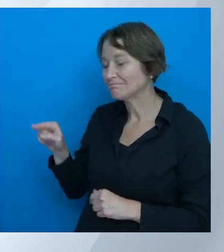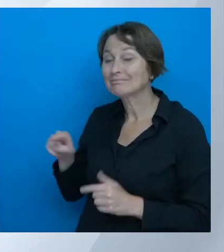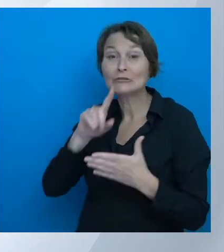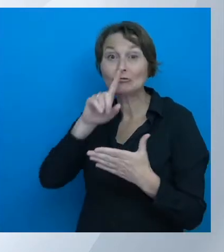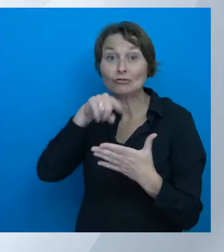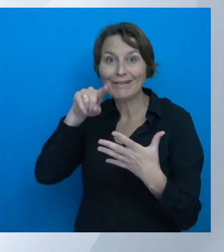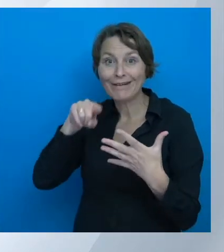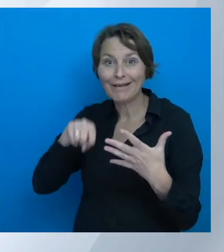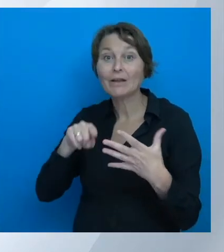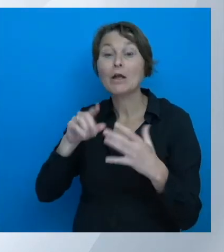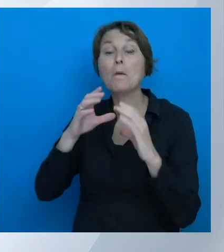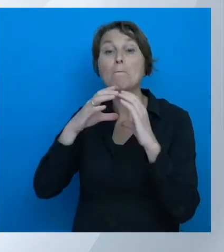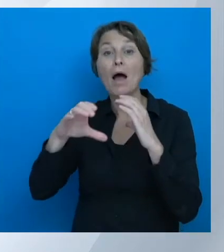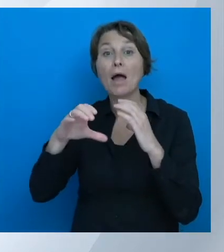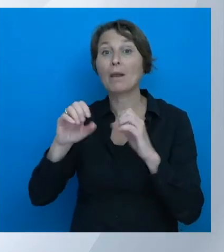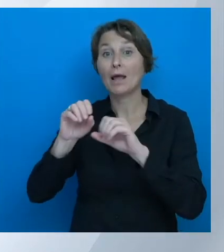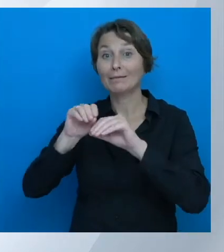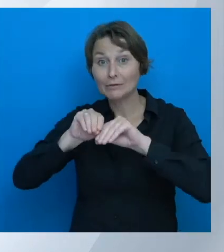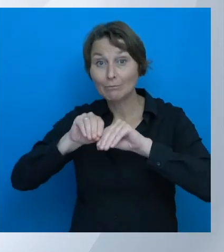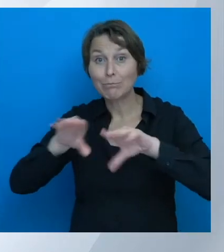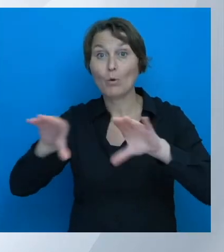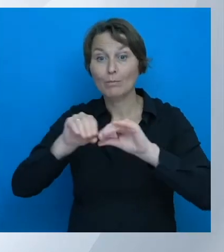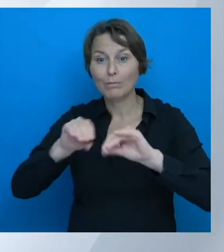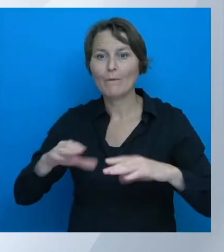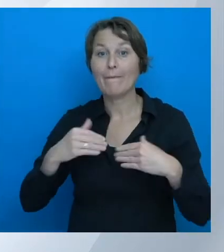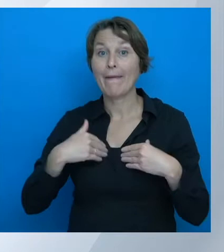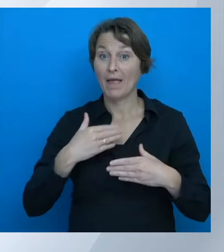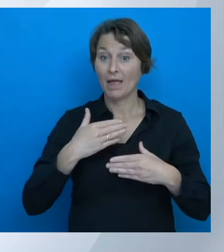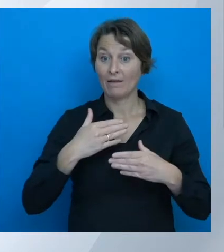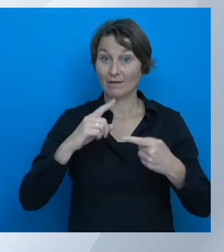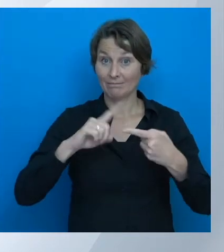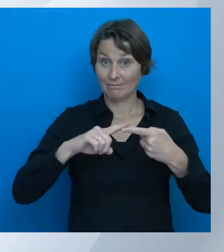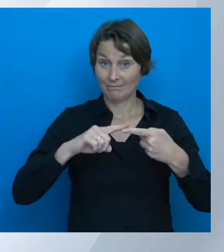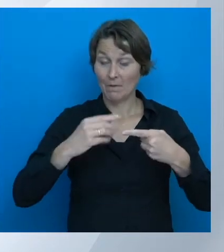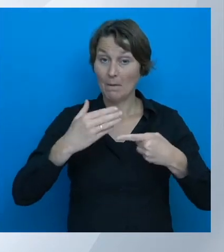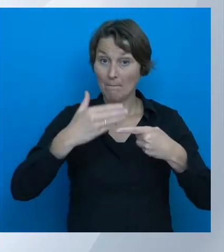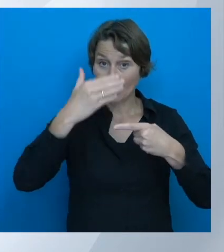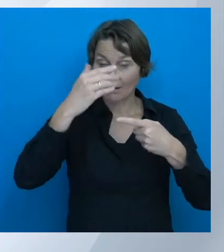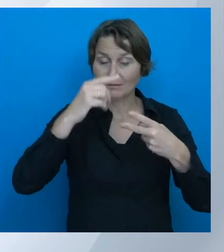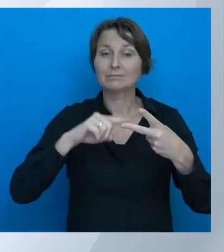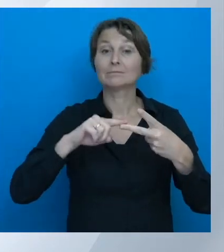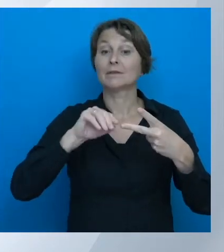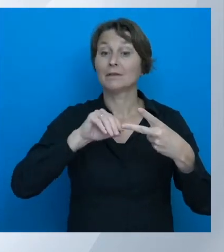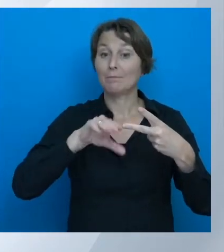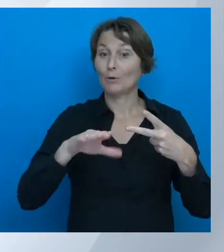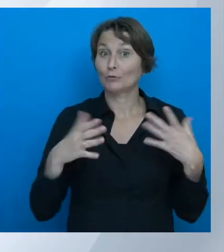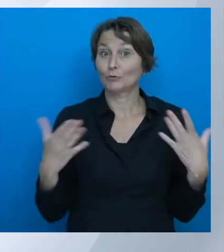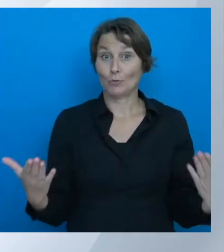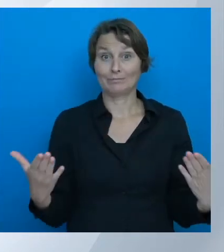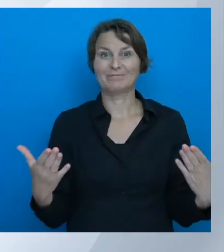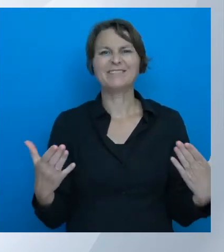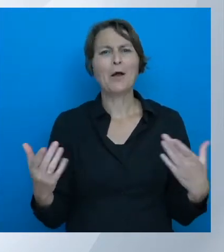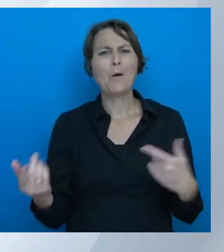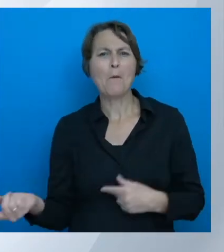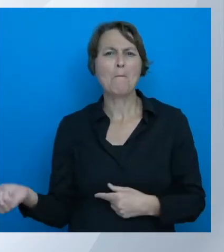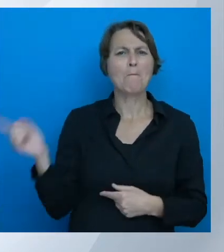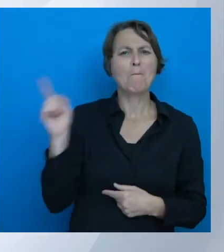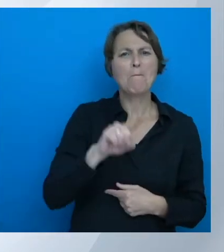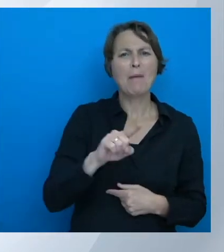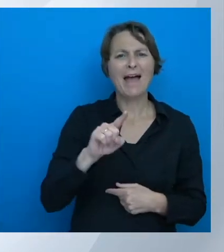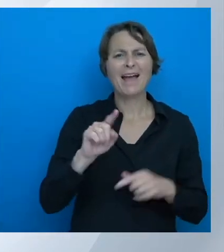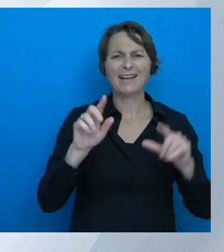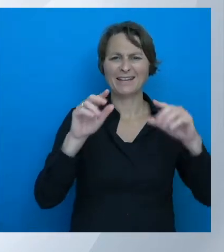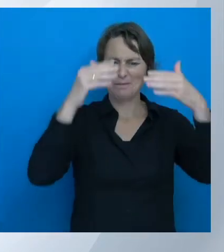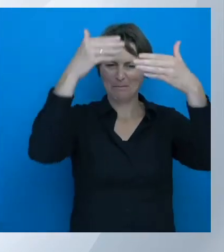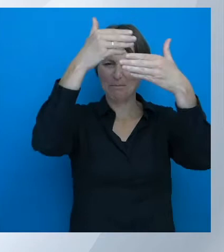build. We have a deploy. So if I go to my book club site, I can sign